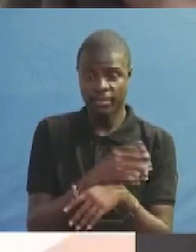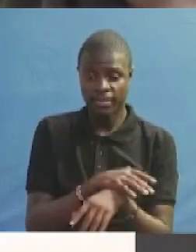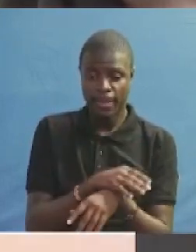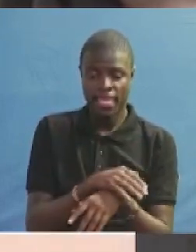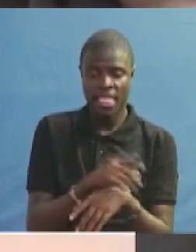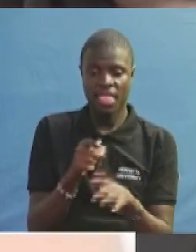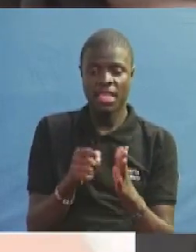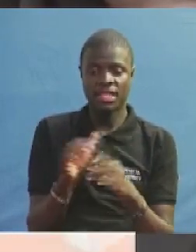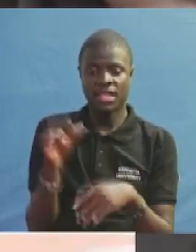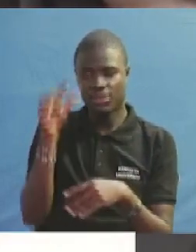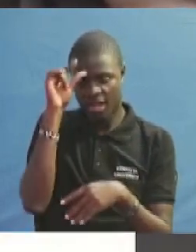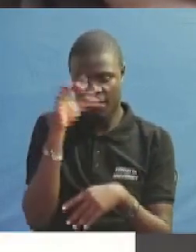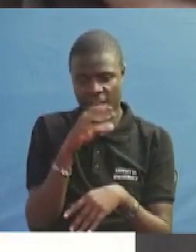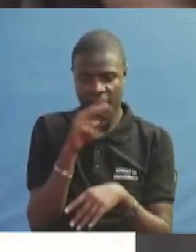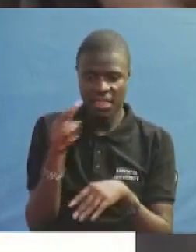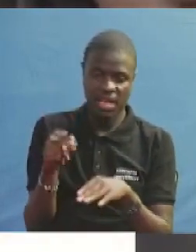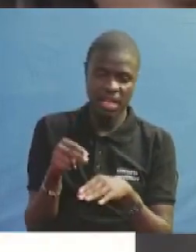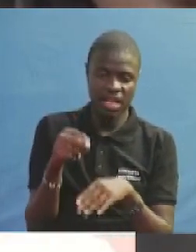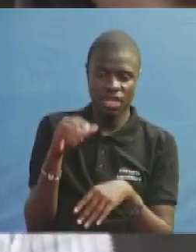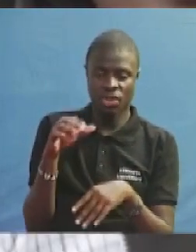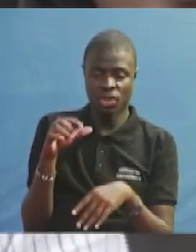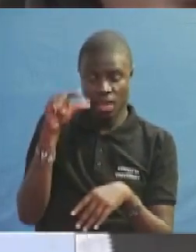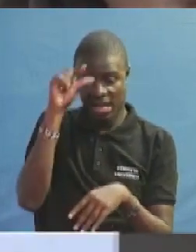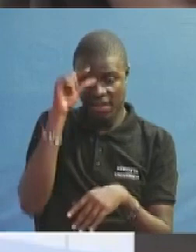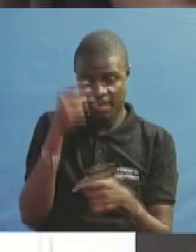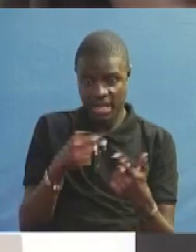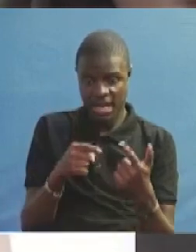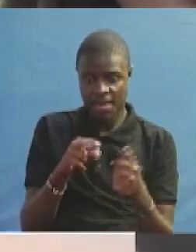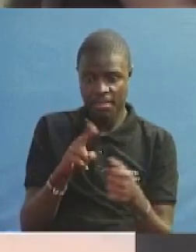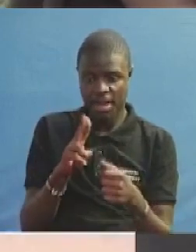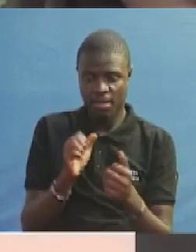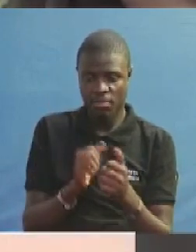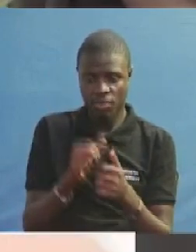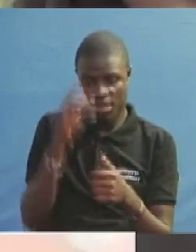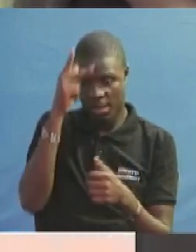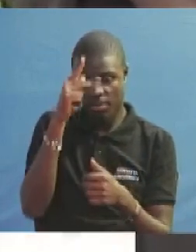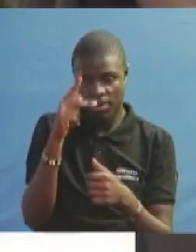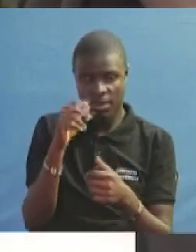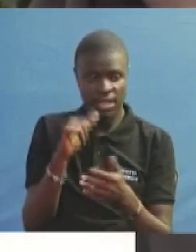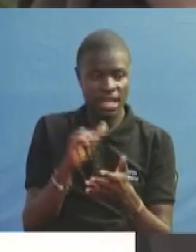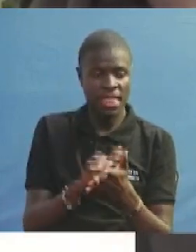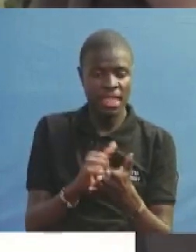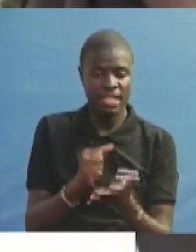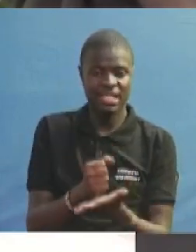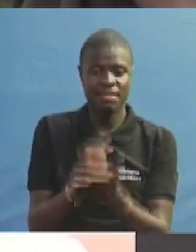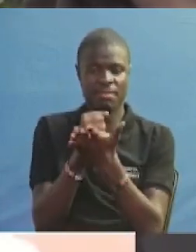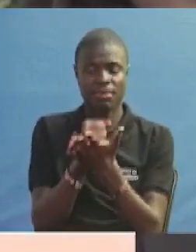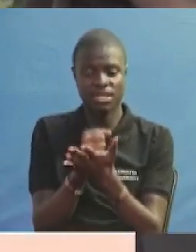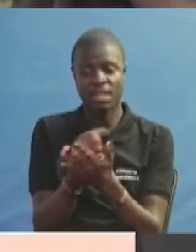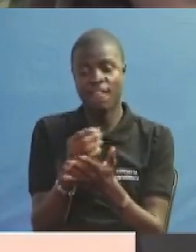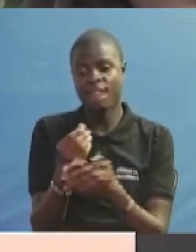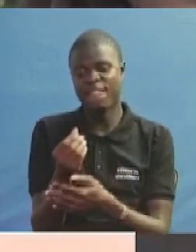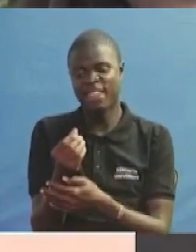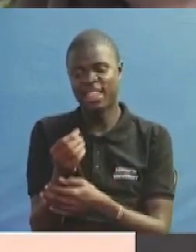the county governments and national governments, let us come up with the policies that can support re-entry, that can support